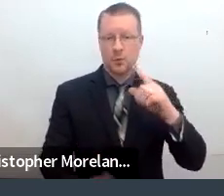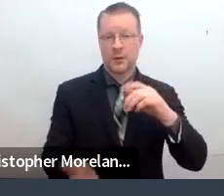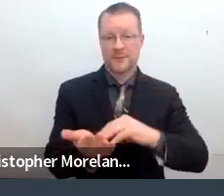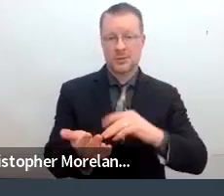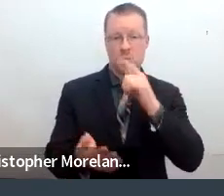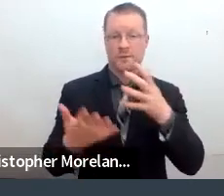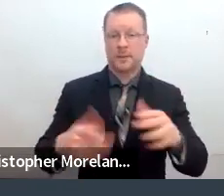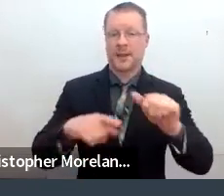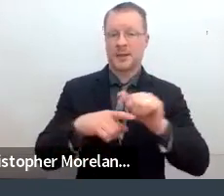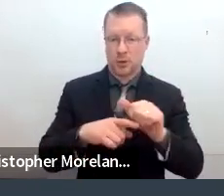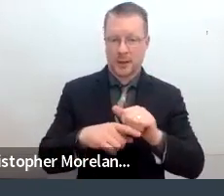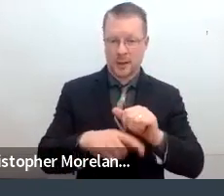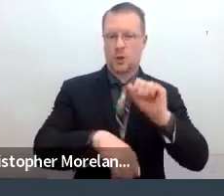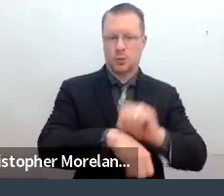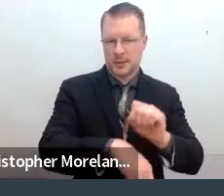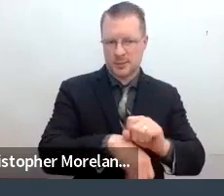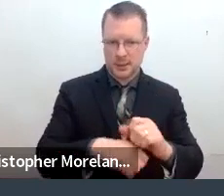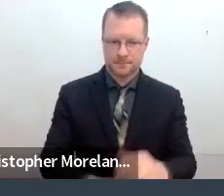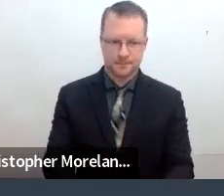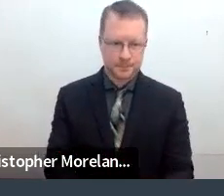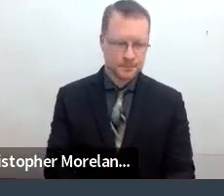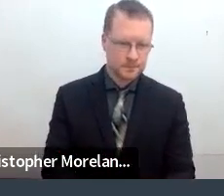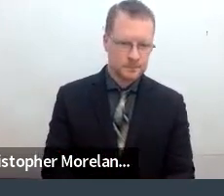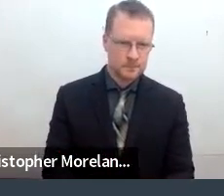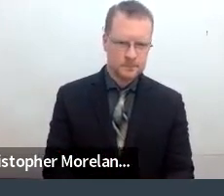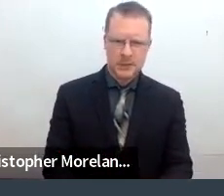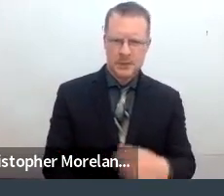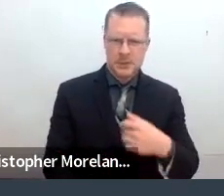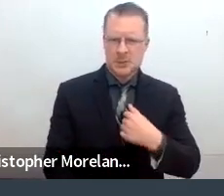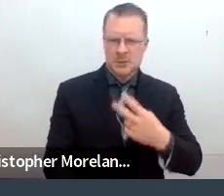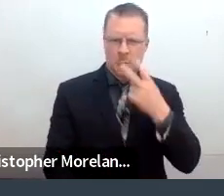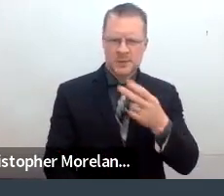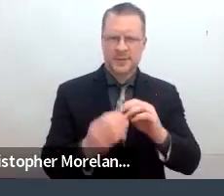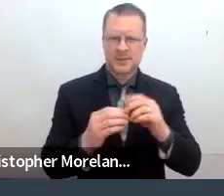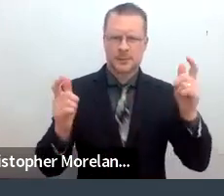further when we look at physicians with disabilities in the workforce.